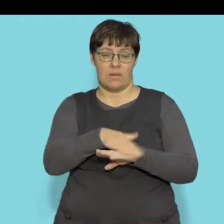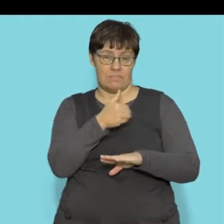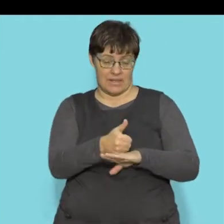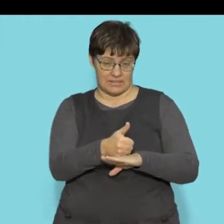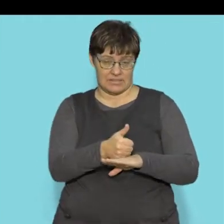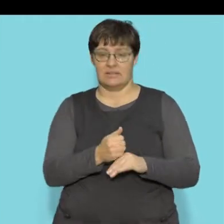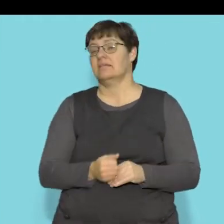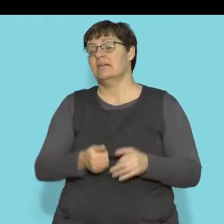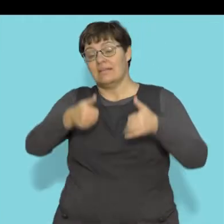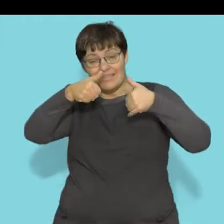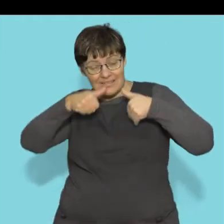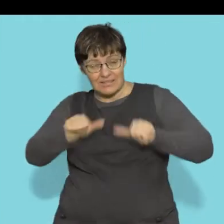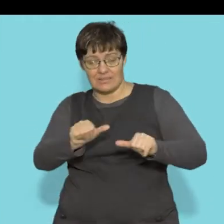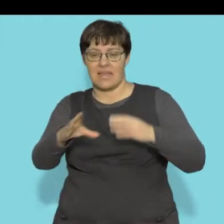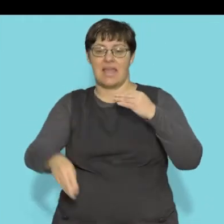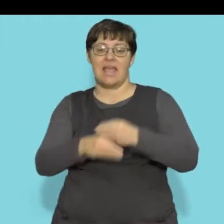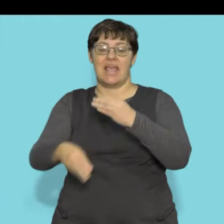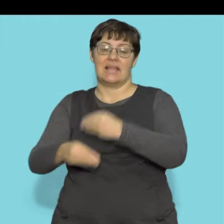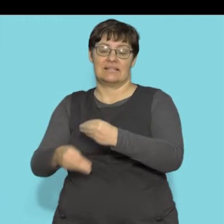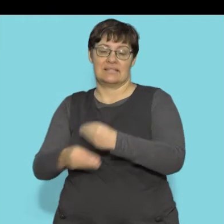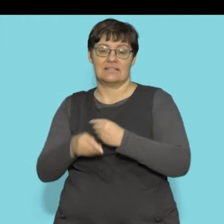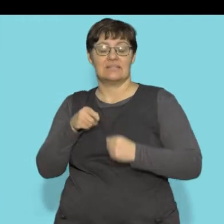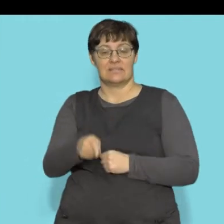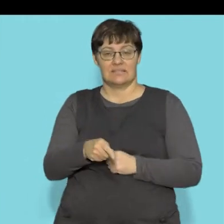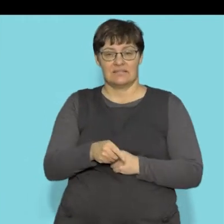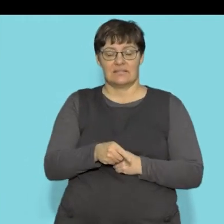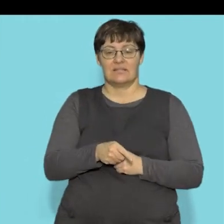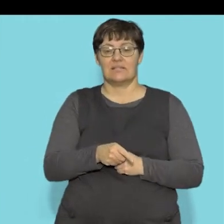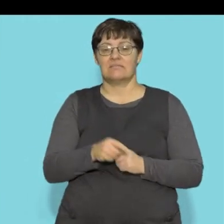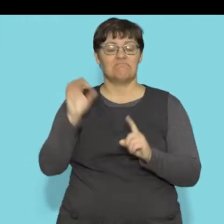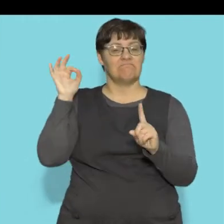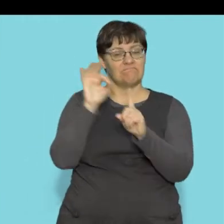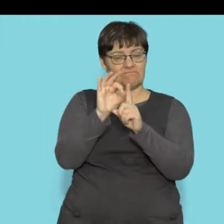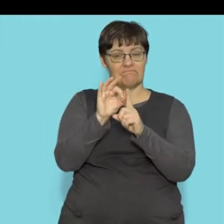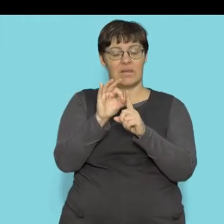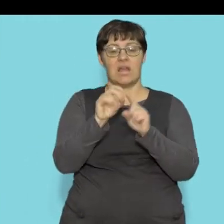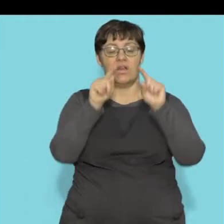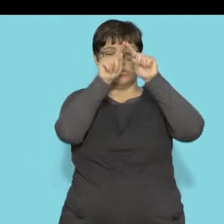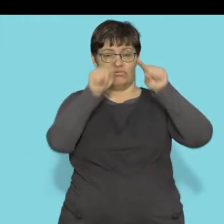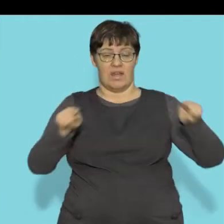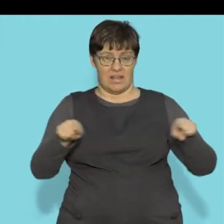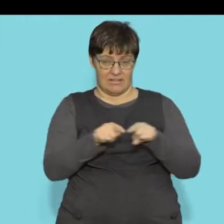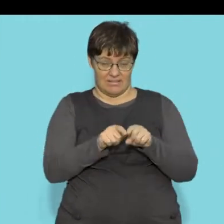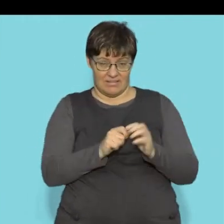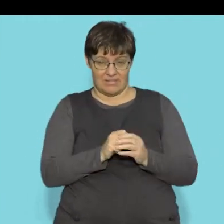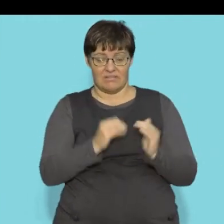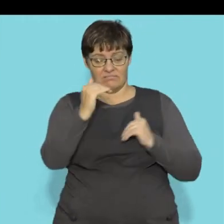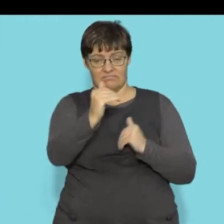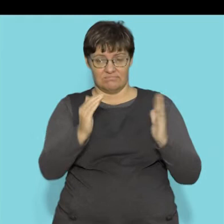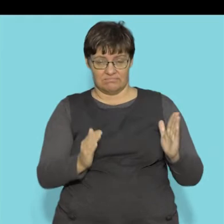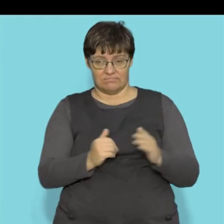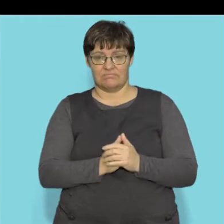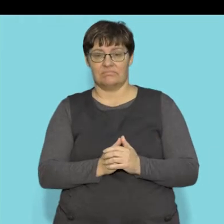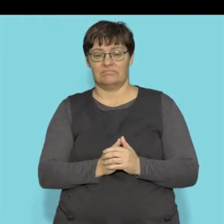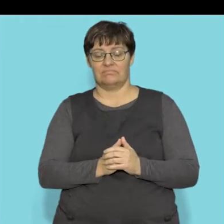find the area of the base, and then we're going to add it to the particular triangles that make